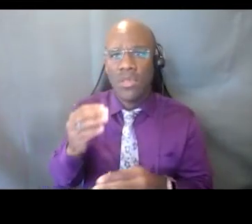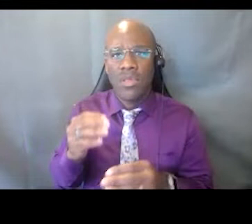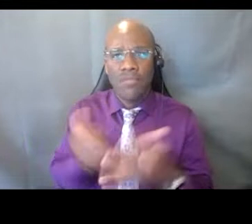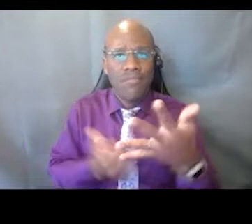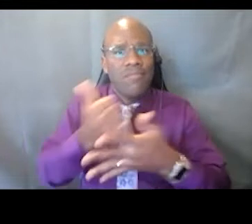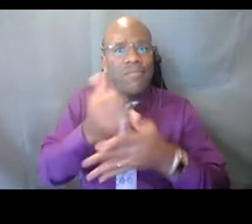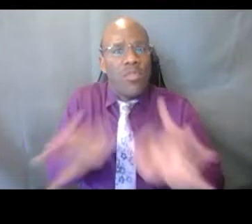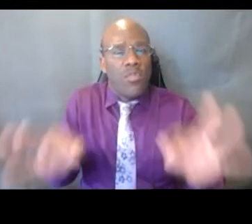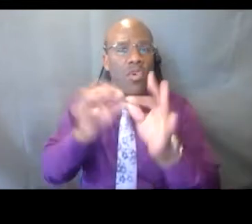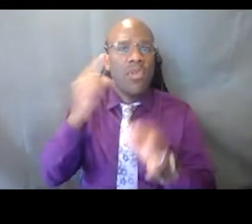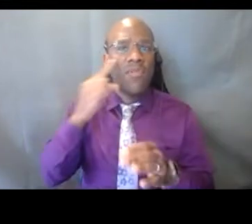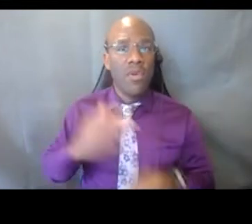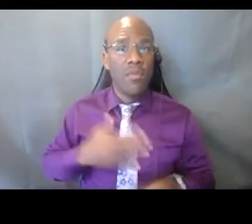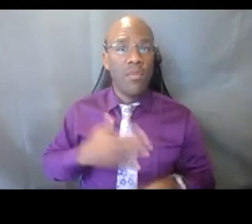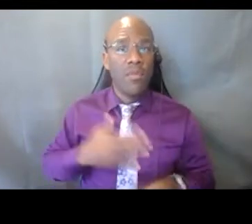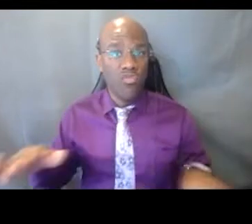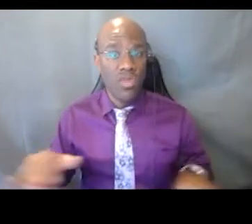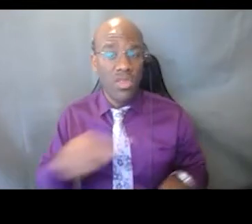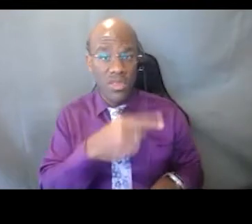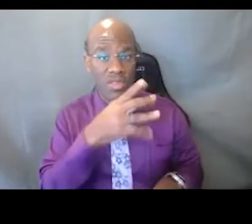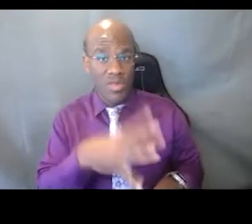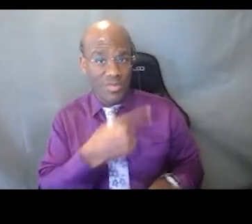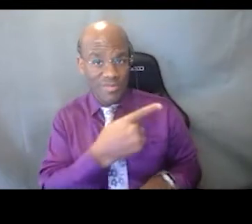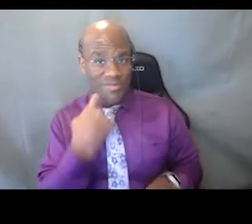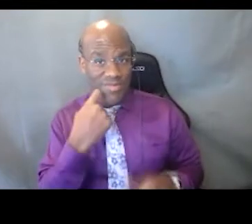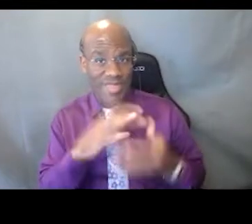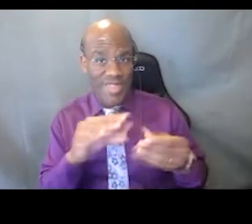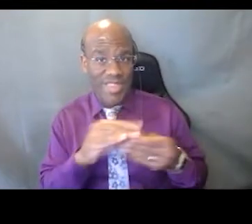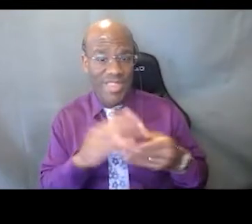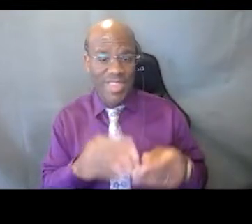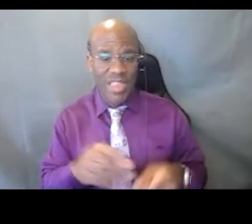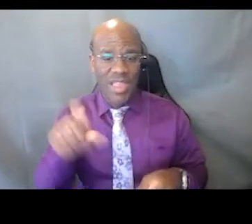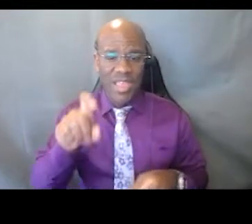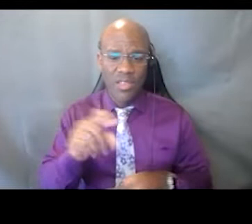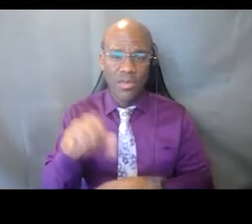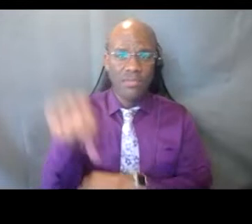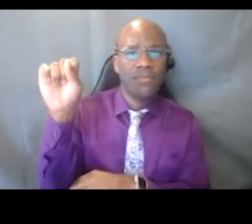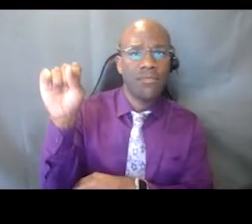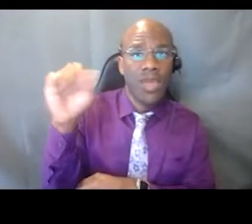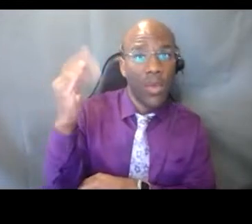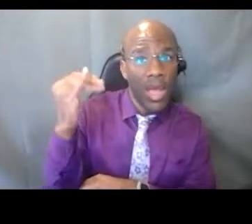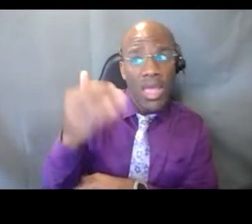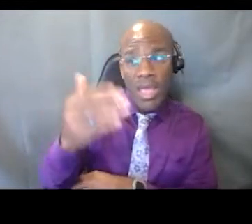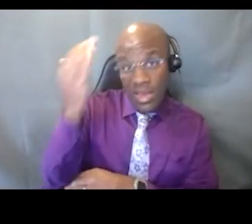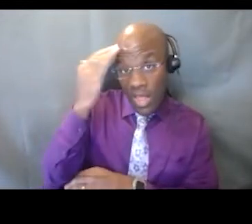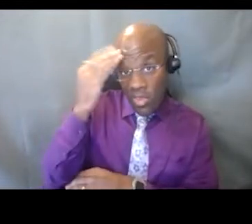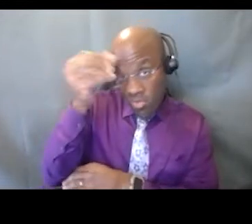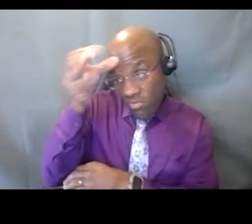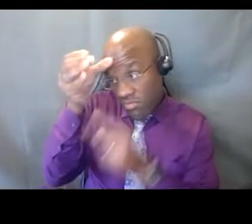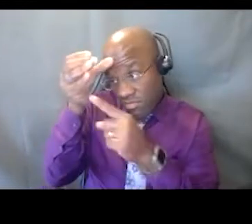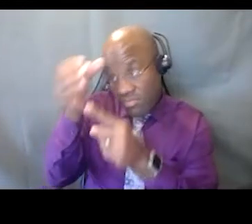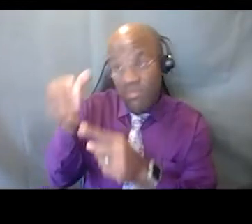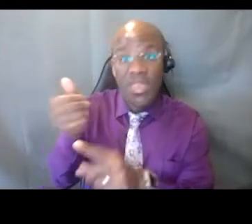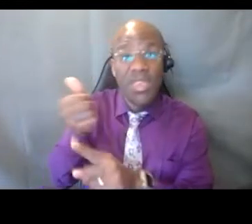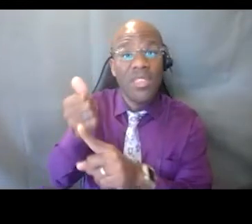got to stand up. You truly have to know the knowledge, because knowledge is power, right? You have to understand who's in the